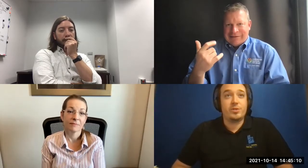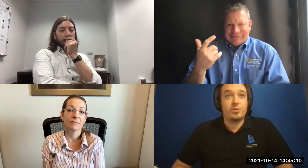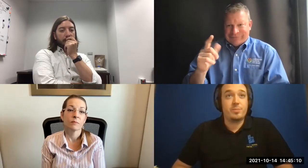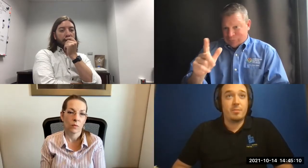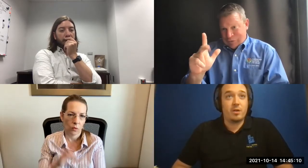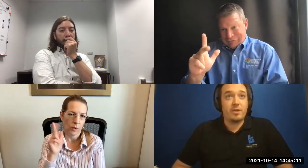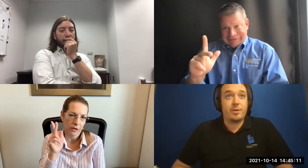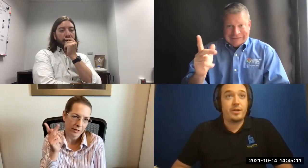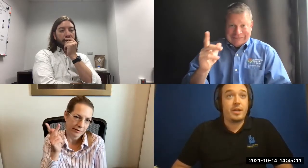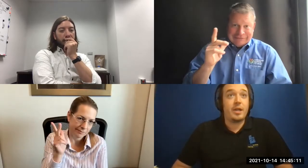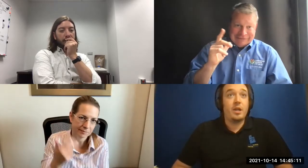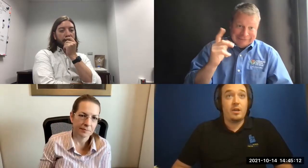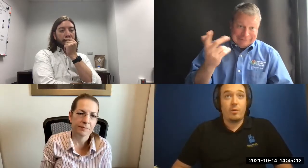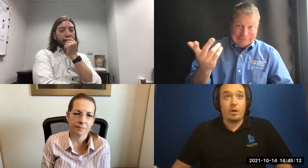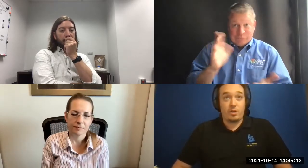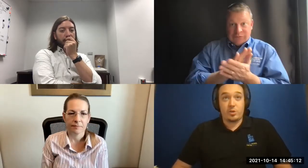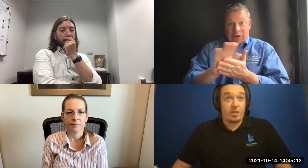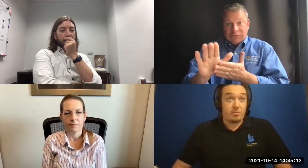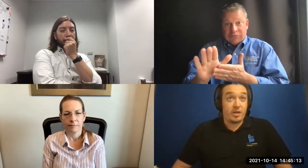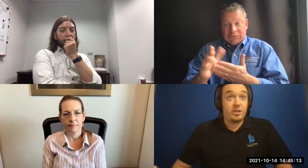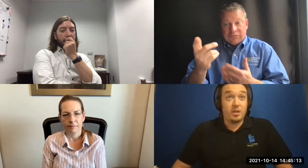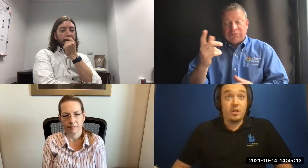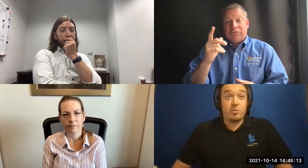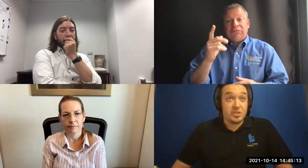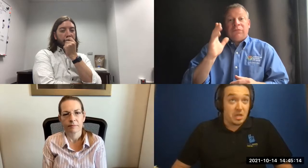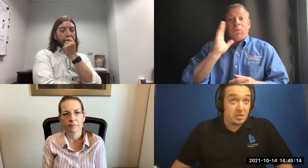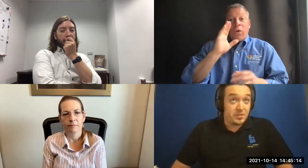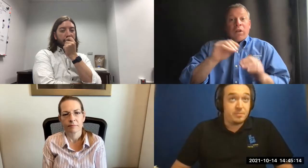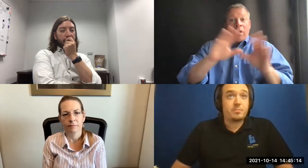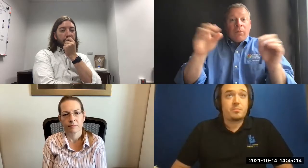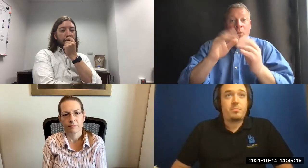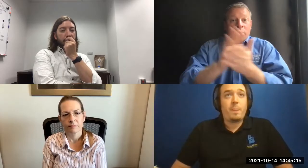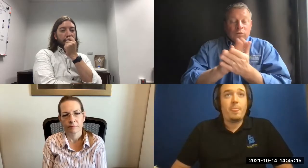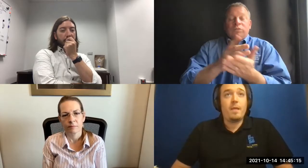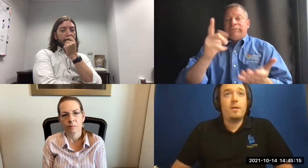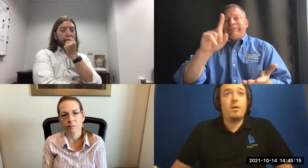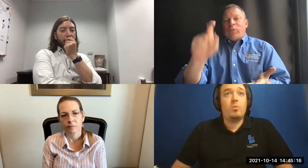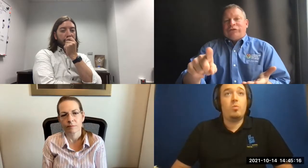3 or 4 schools being a part of NWEA. Now we're at 23, which is nice.